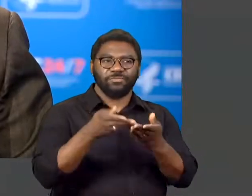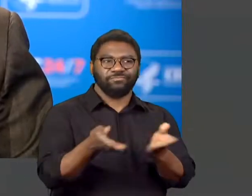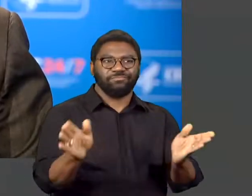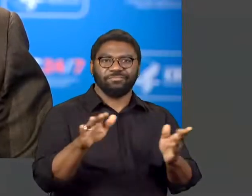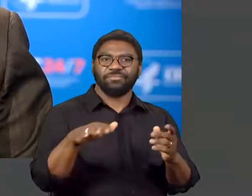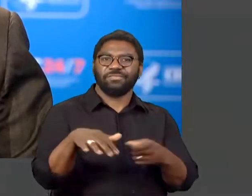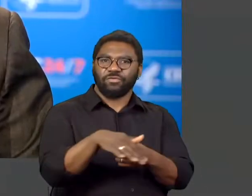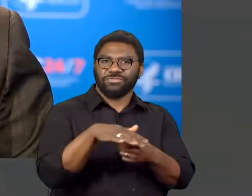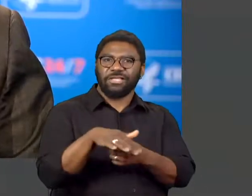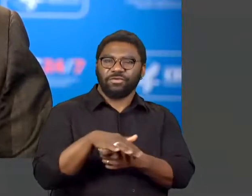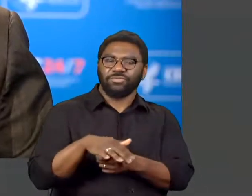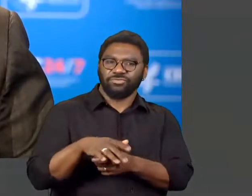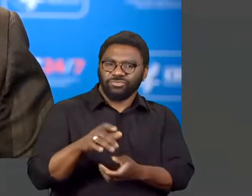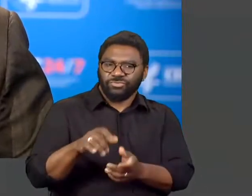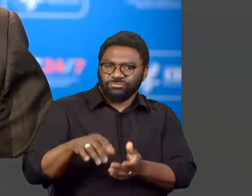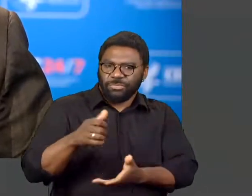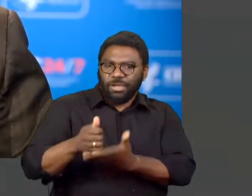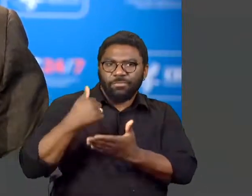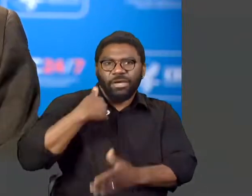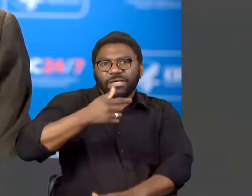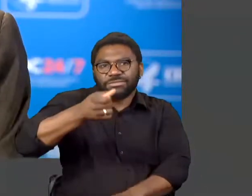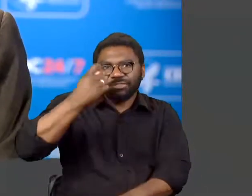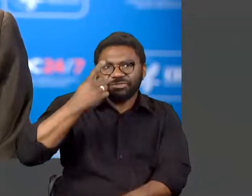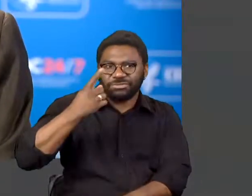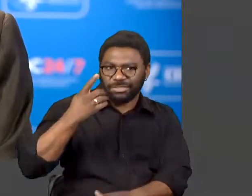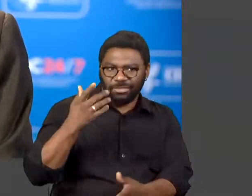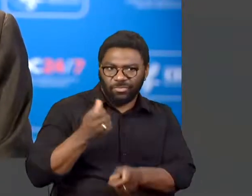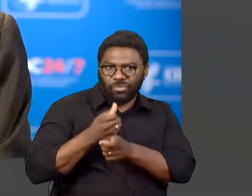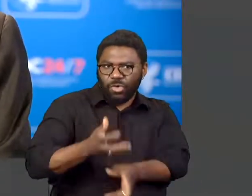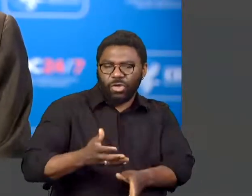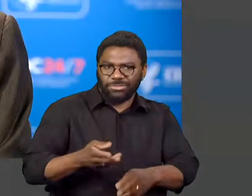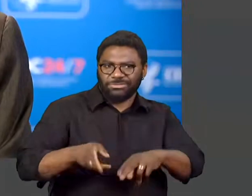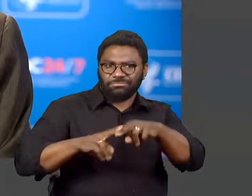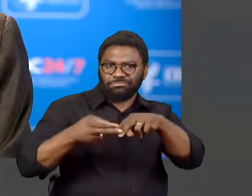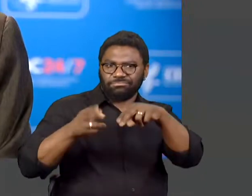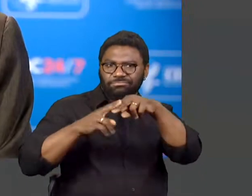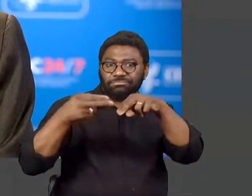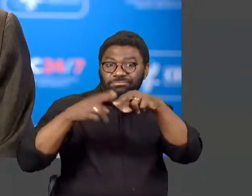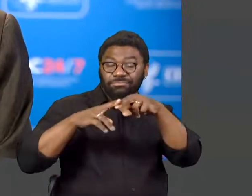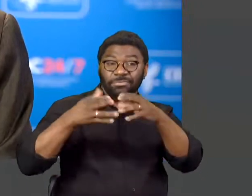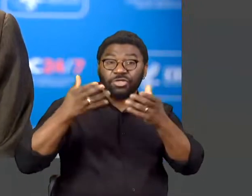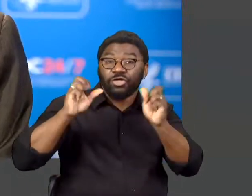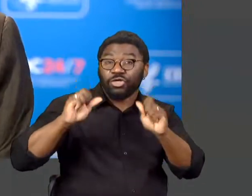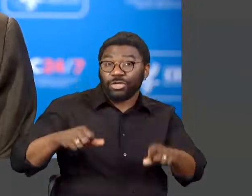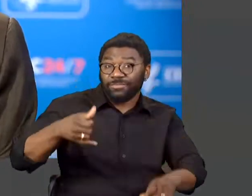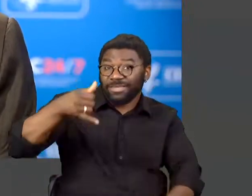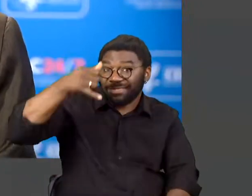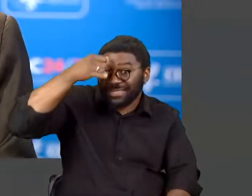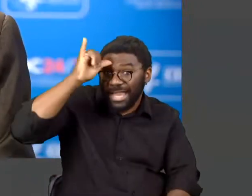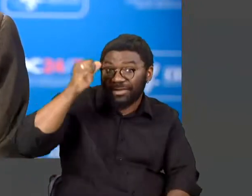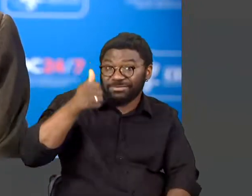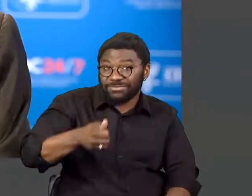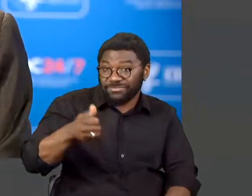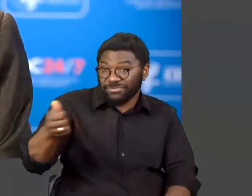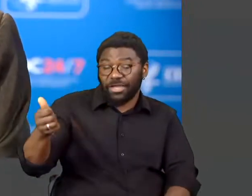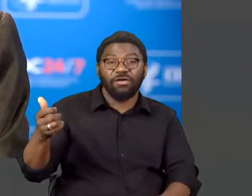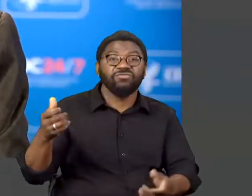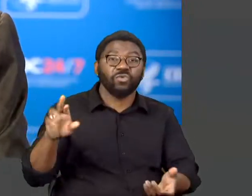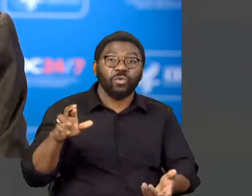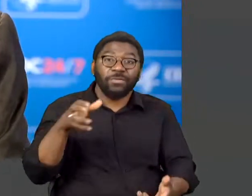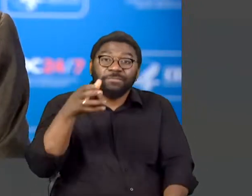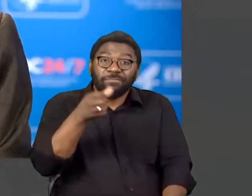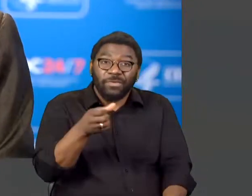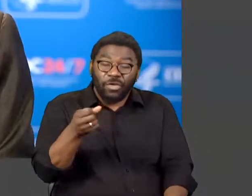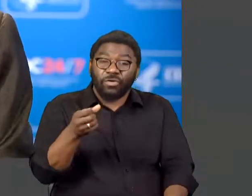causing these increases. Perhaps it's something related to the cows themselves, Or maybe it's the milk that might